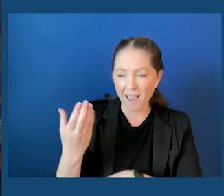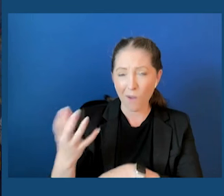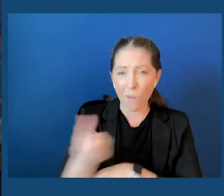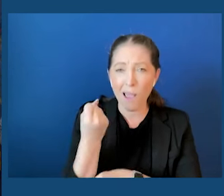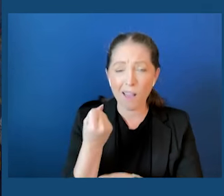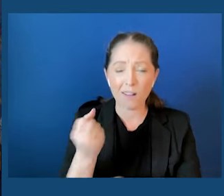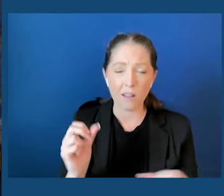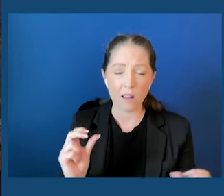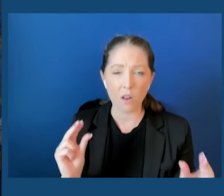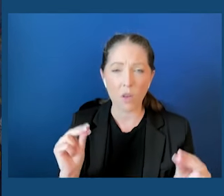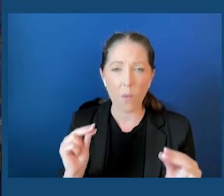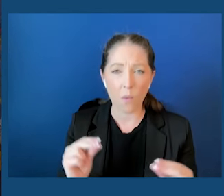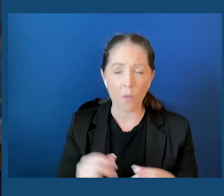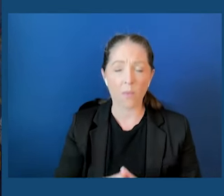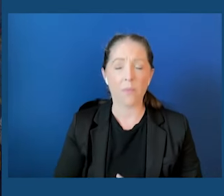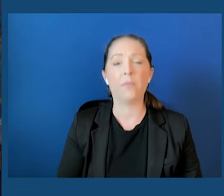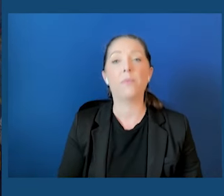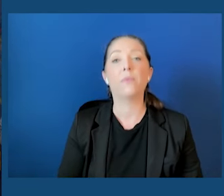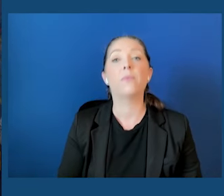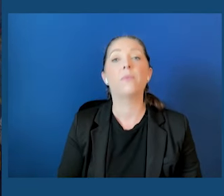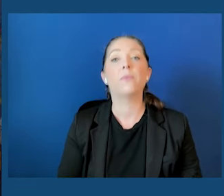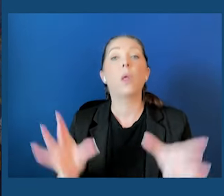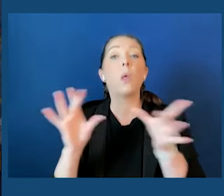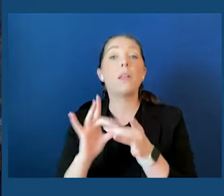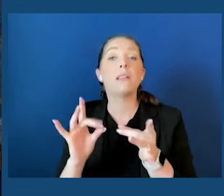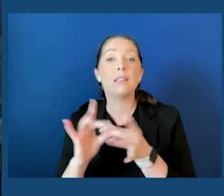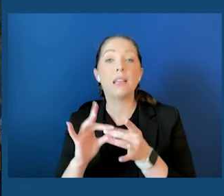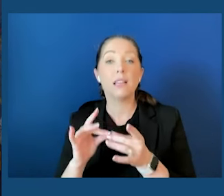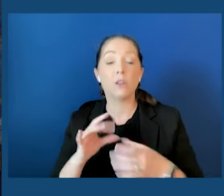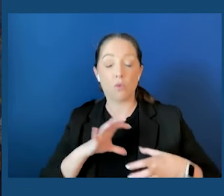There's a saying that grief is the price we pay for love.